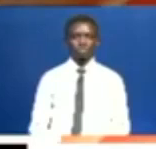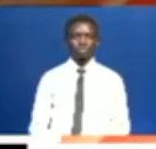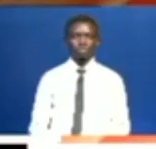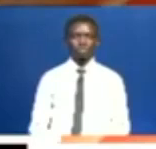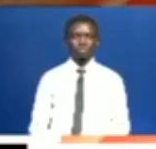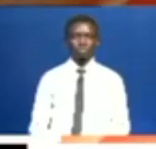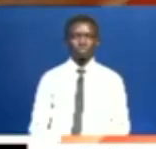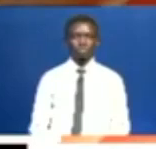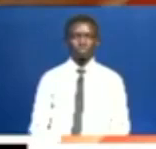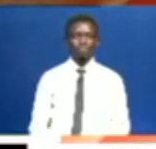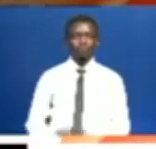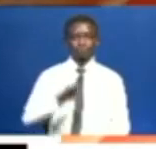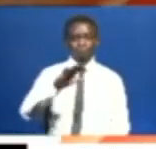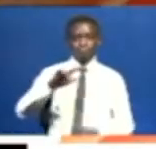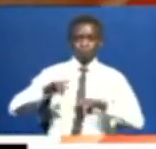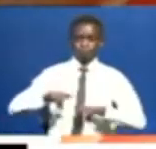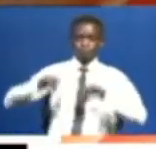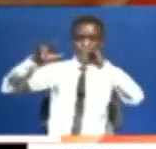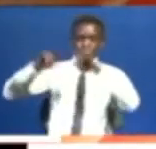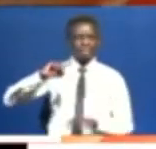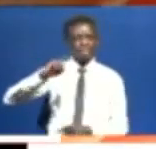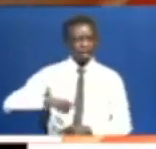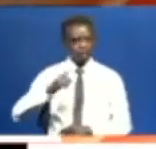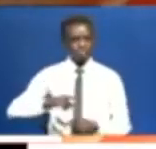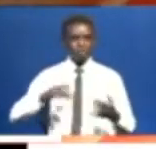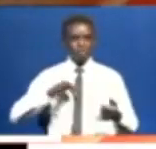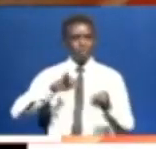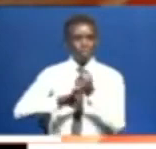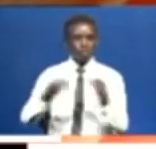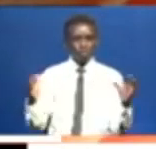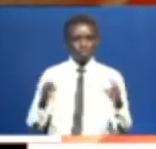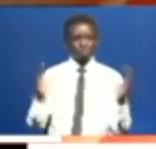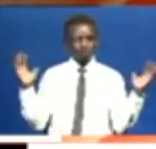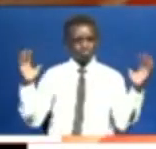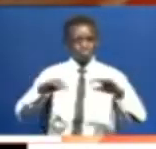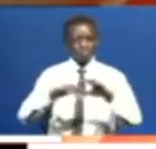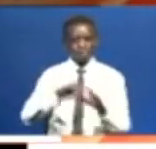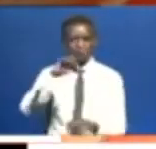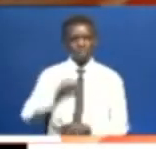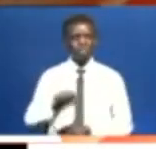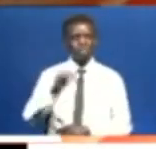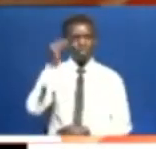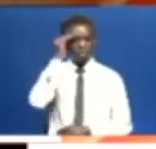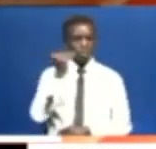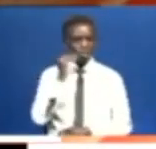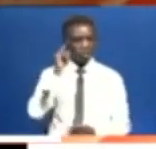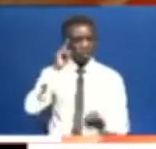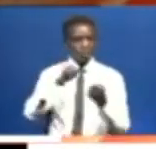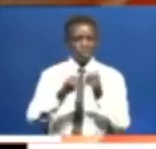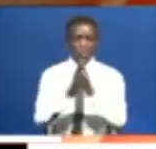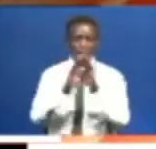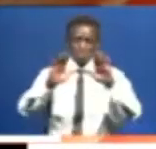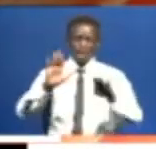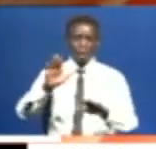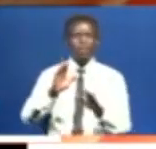And overseas, thousands of couples converged in Seoul, South Korea, to rededicate their marriages and encourage the upholding of